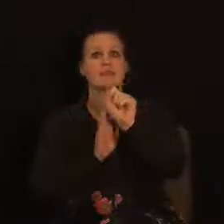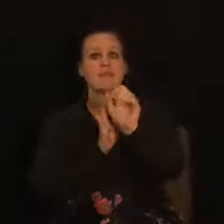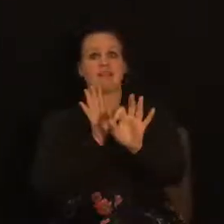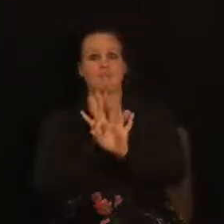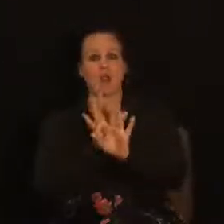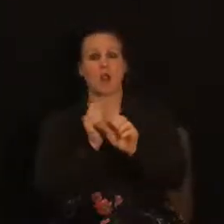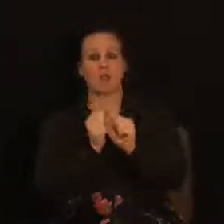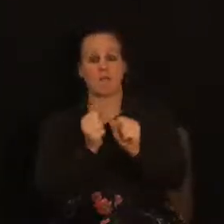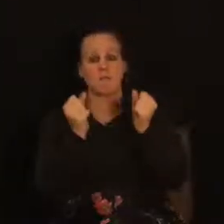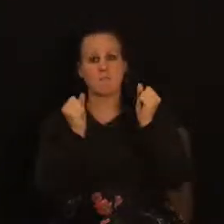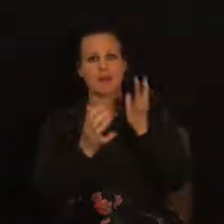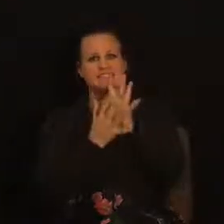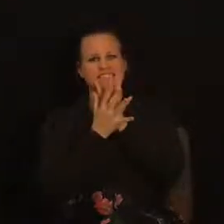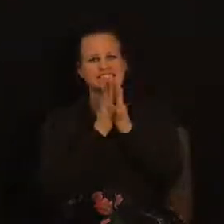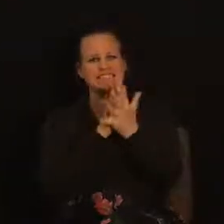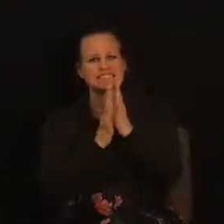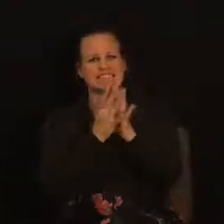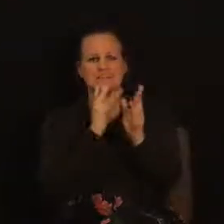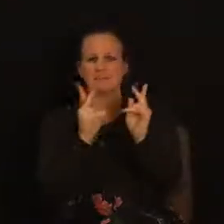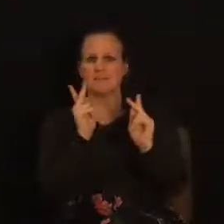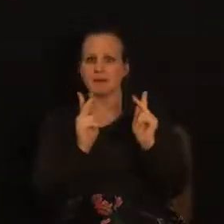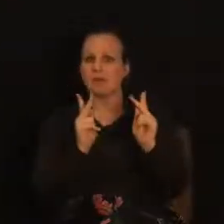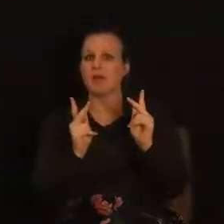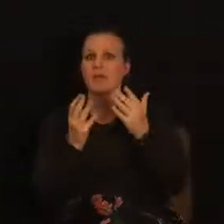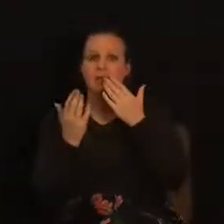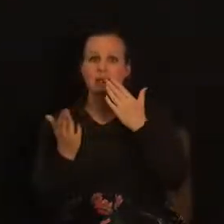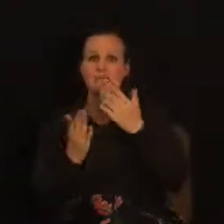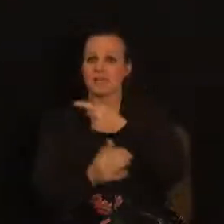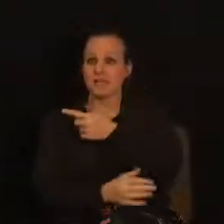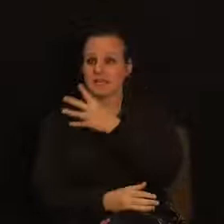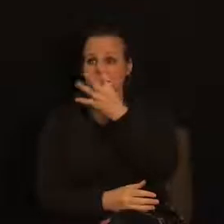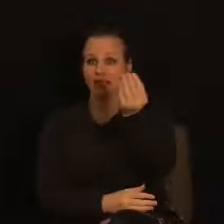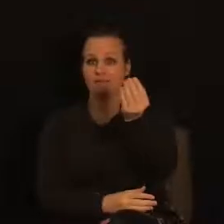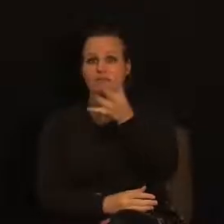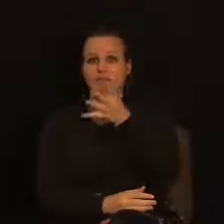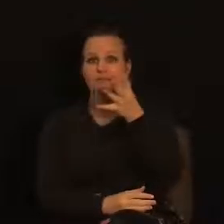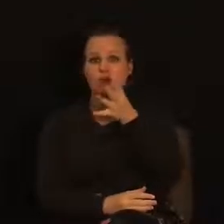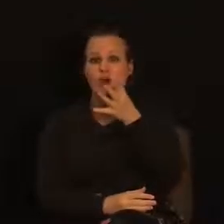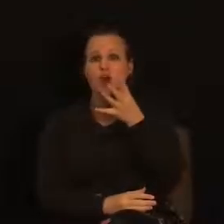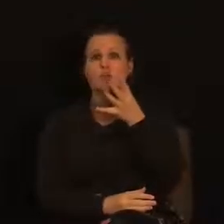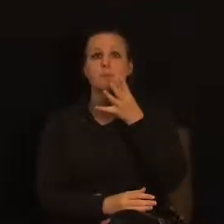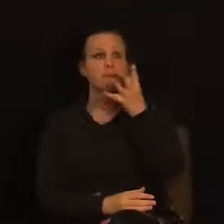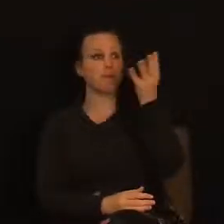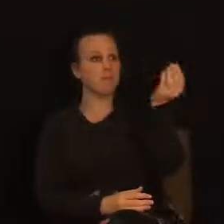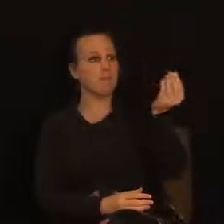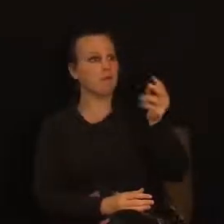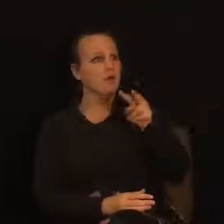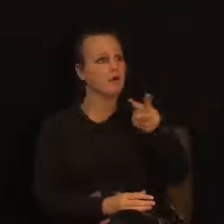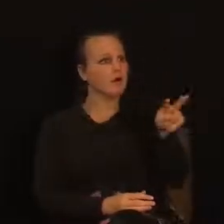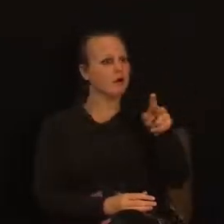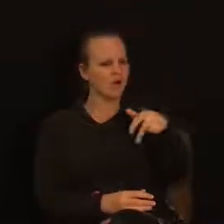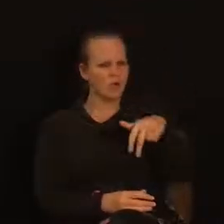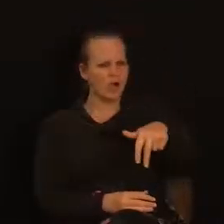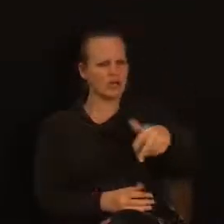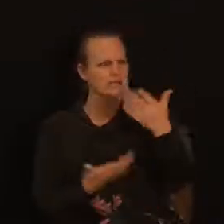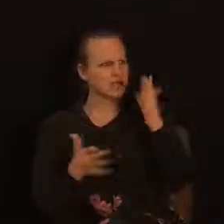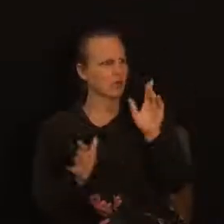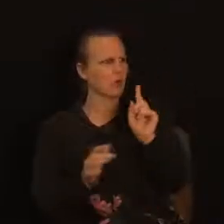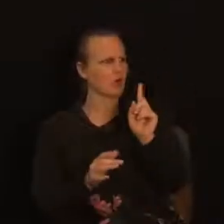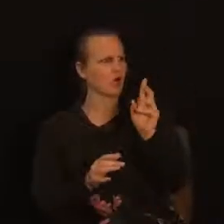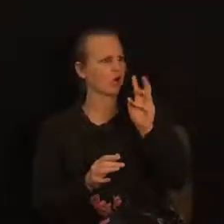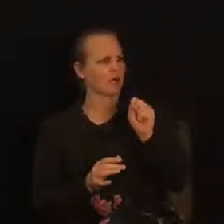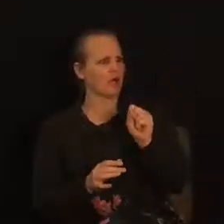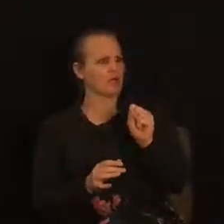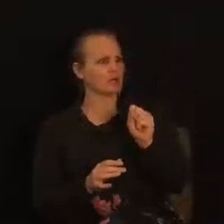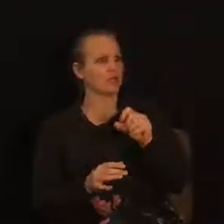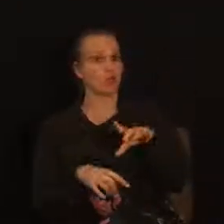he had gone out the farm exit and had been walking and realized he didn't know where he was and he couldn't find anybody, so he had